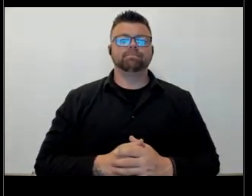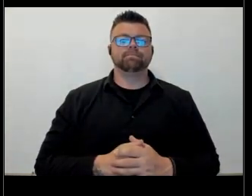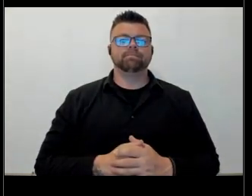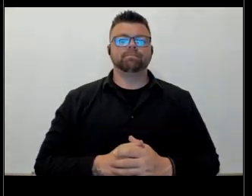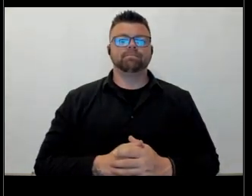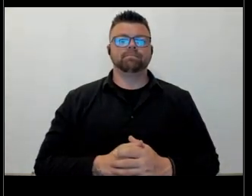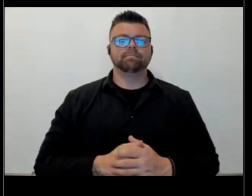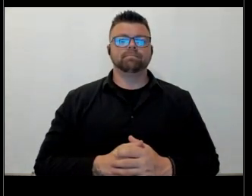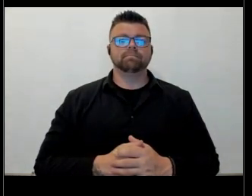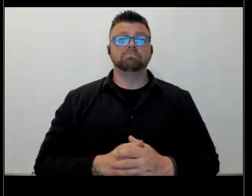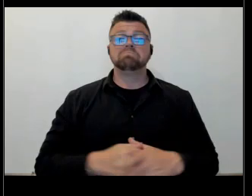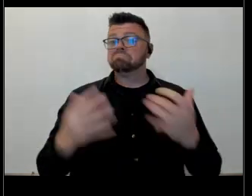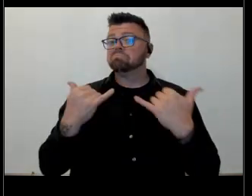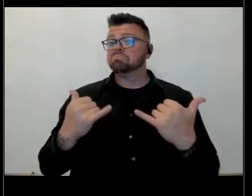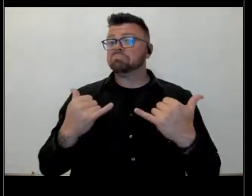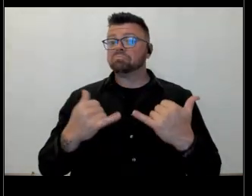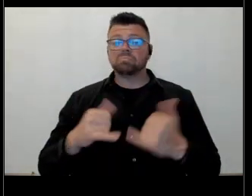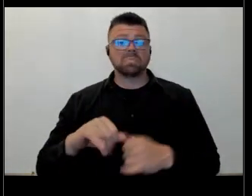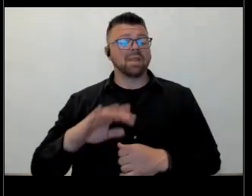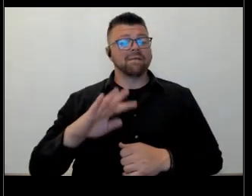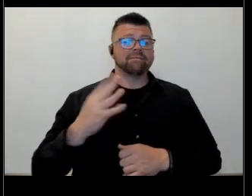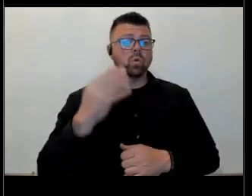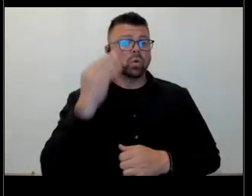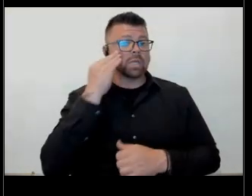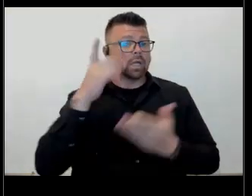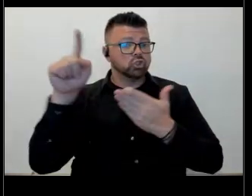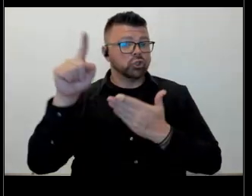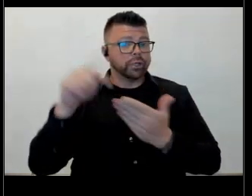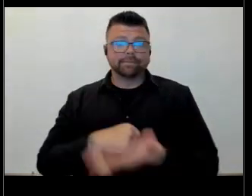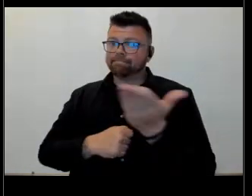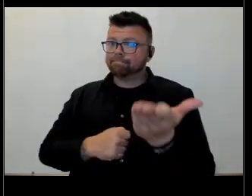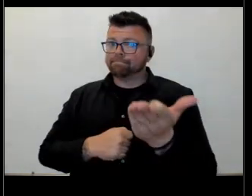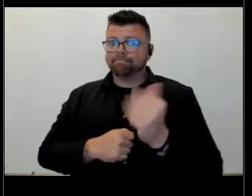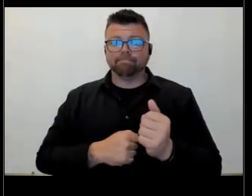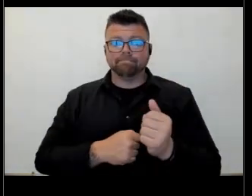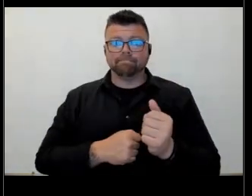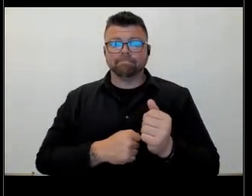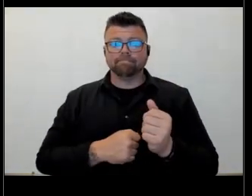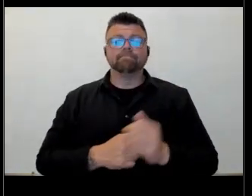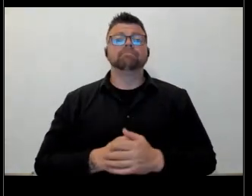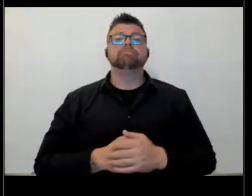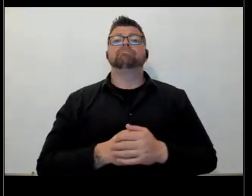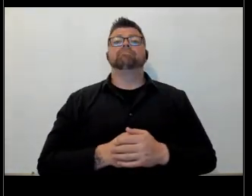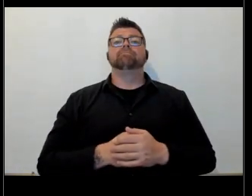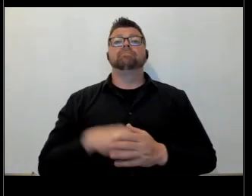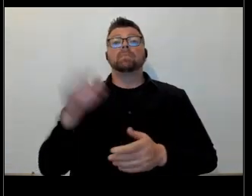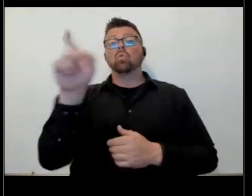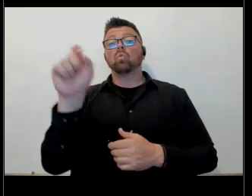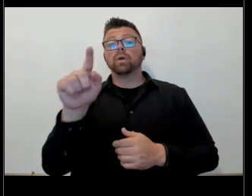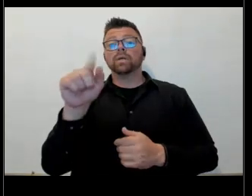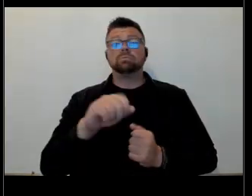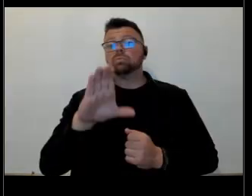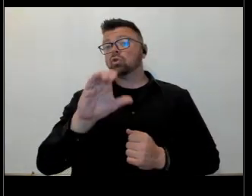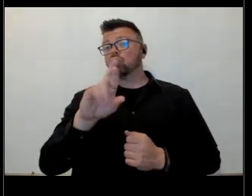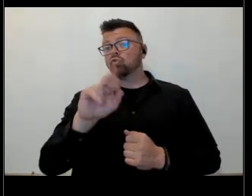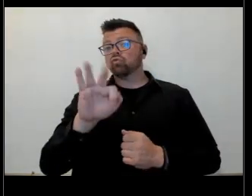And this brings us to our fourth knowledge check, which reads, in a craft